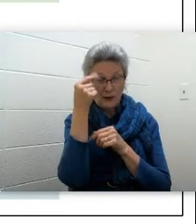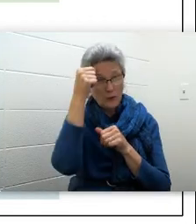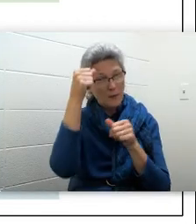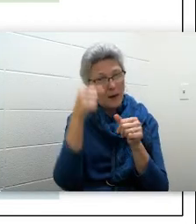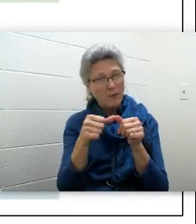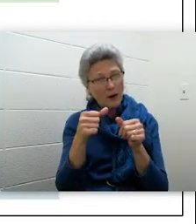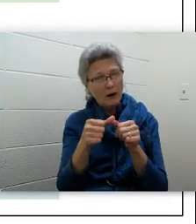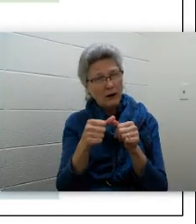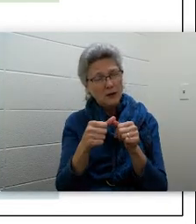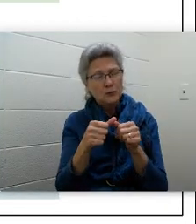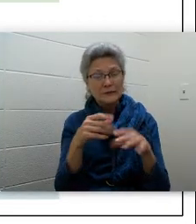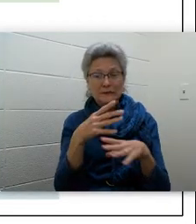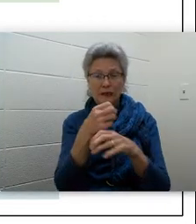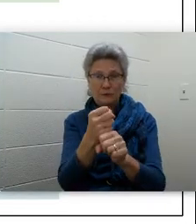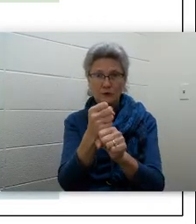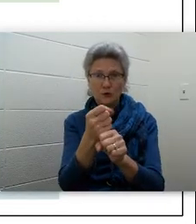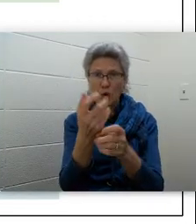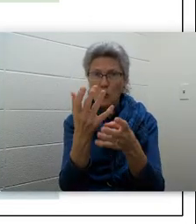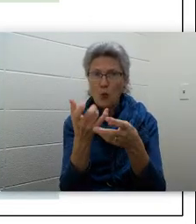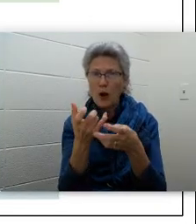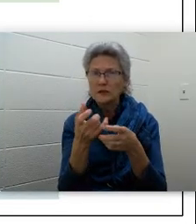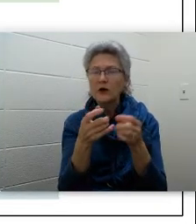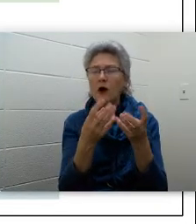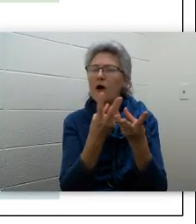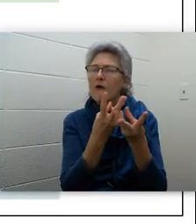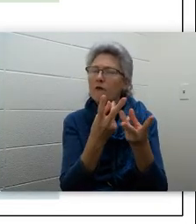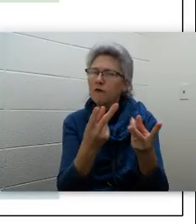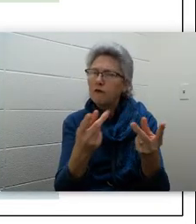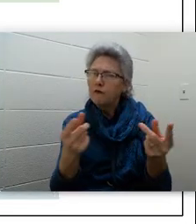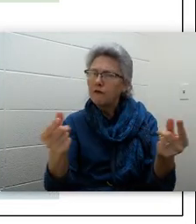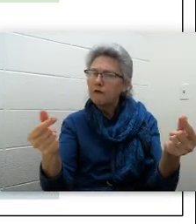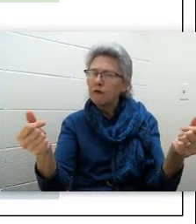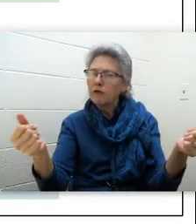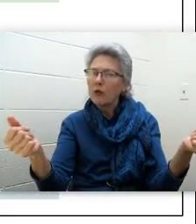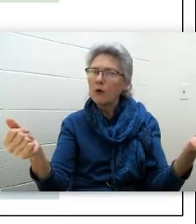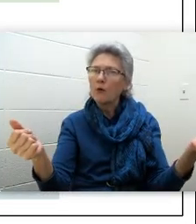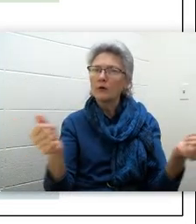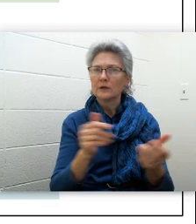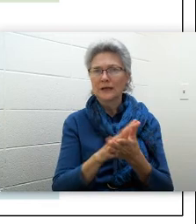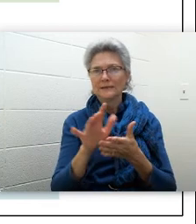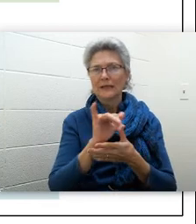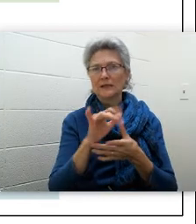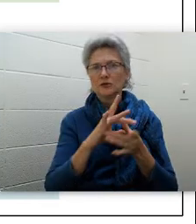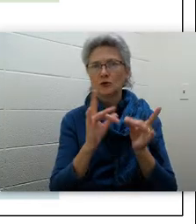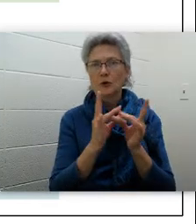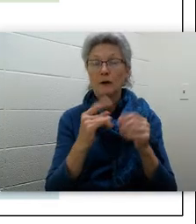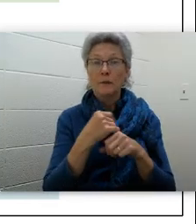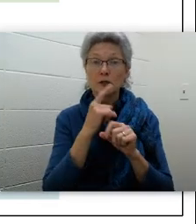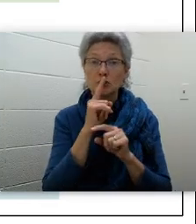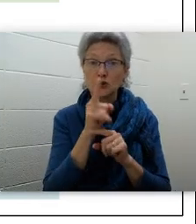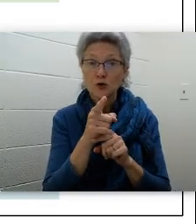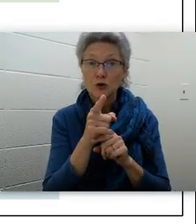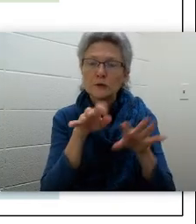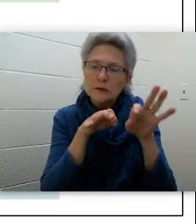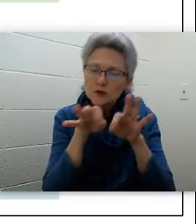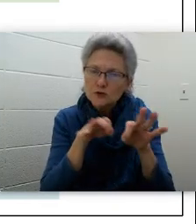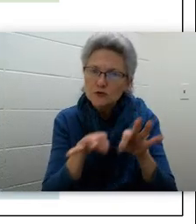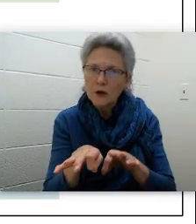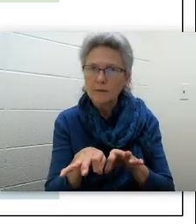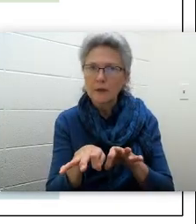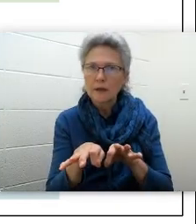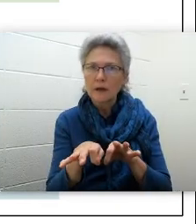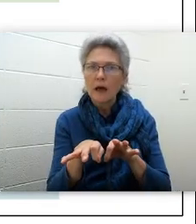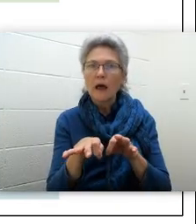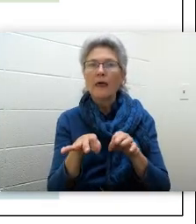remember that with summaries, we want it to flow nicely like a story while also making sure that we are describing the